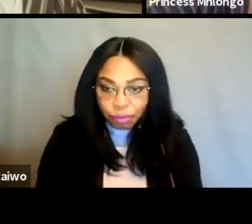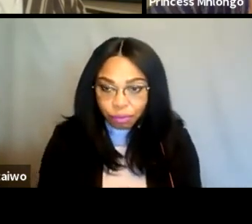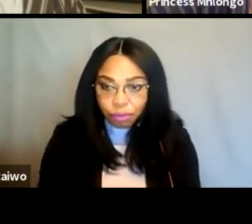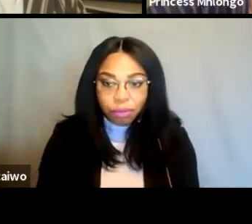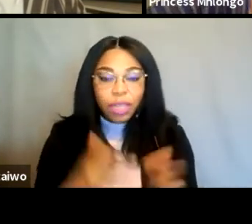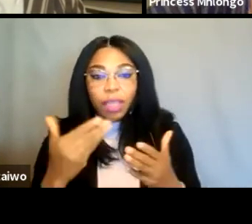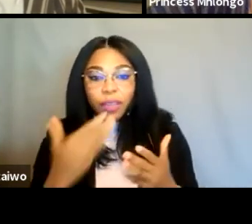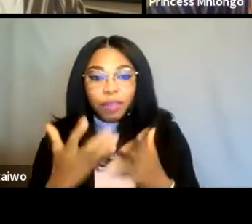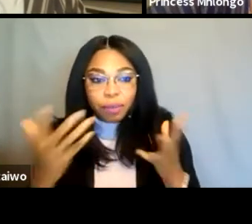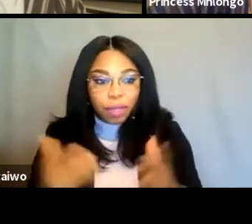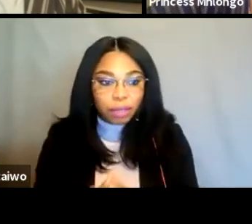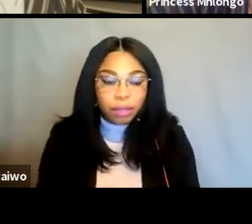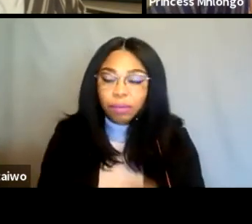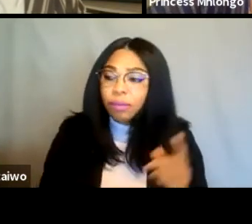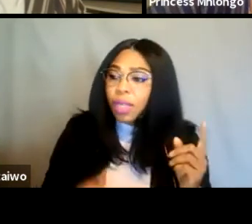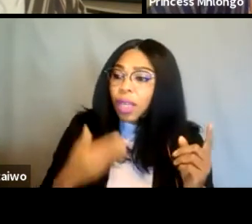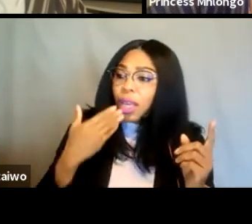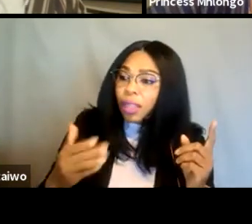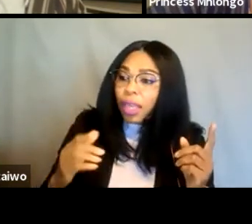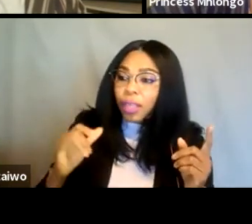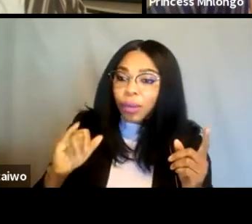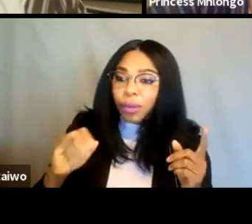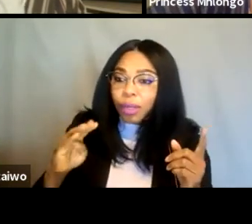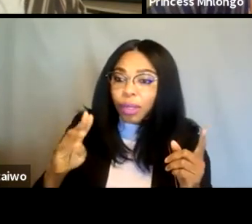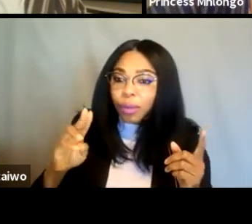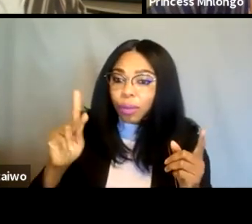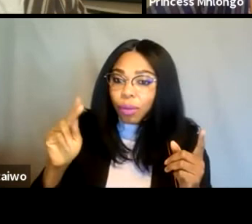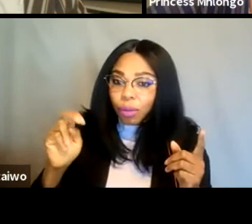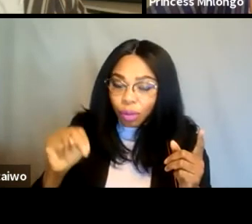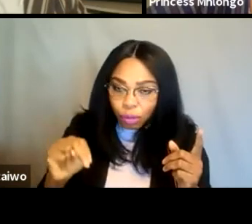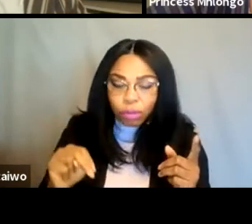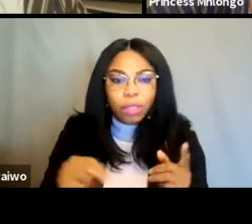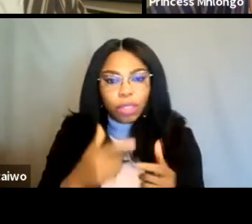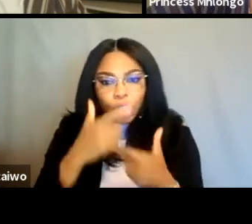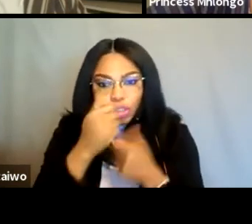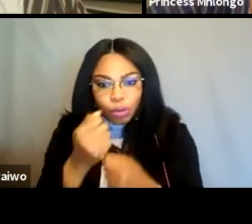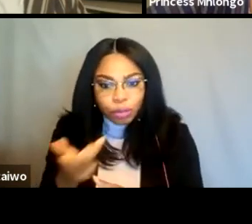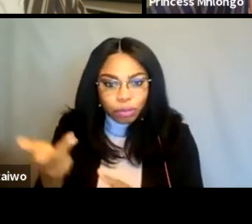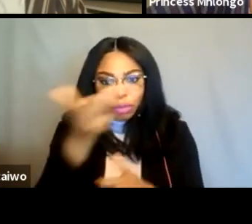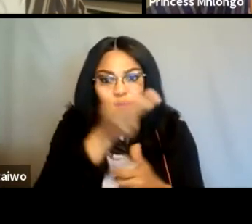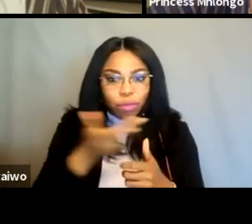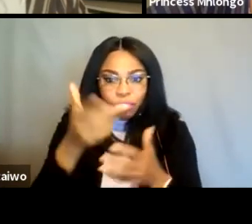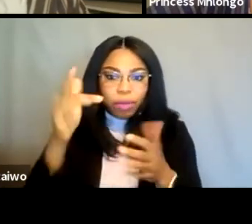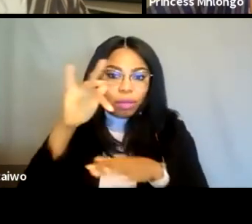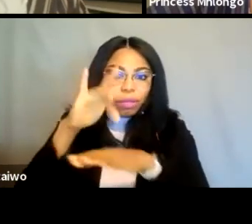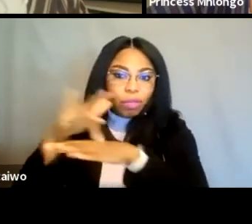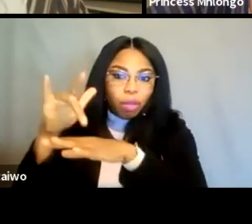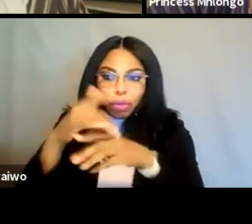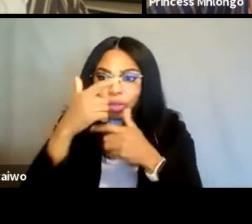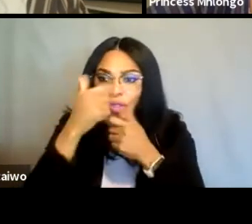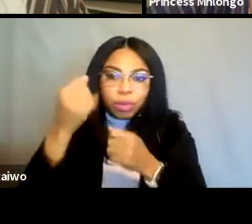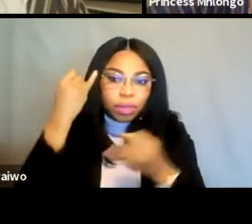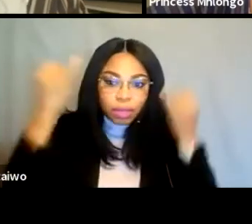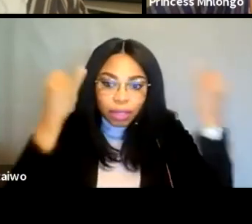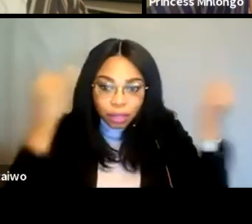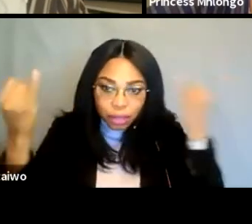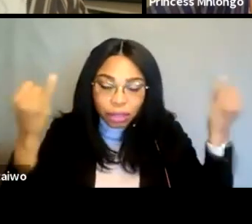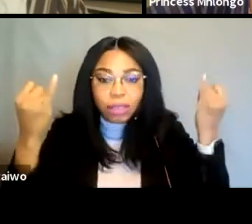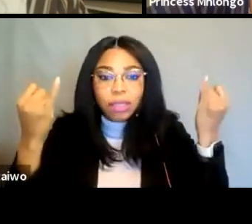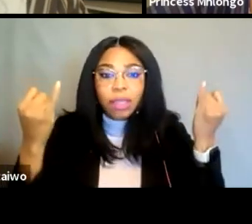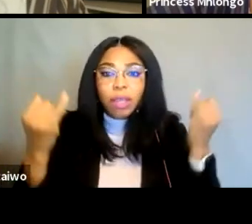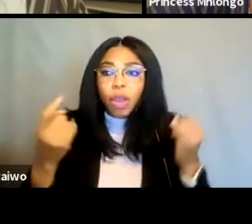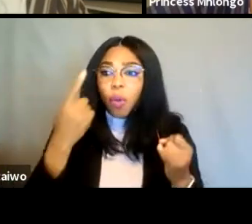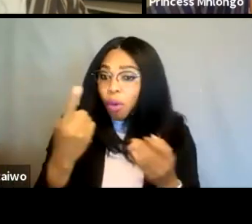Thank you very much. Thank you, Bukun. Interesting, because the three of you've touched on, you know, interesting ideas.